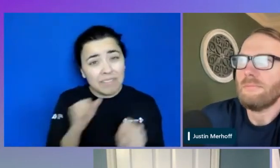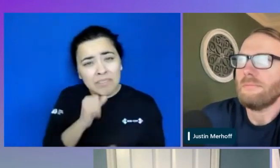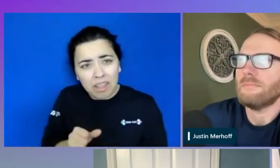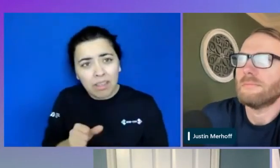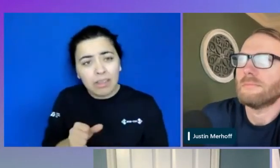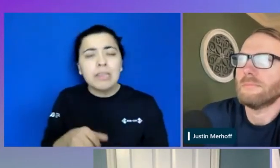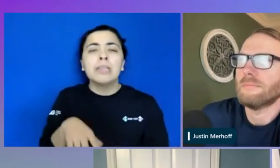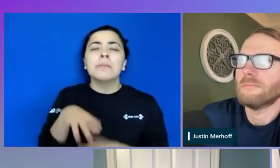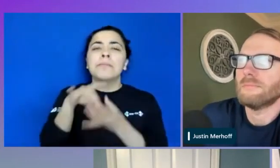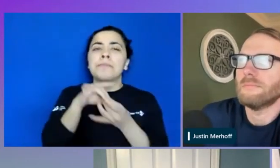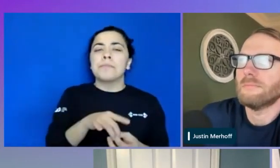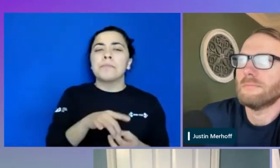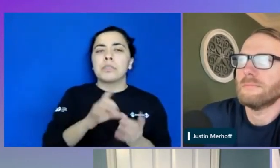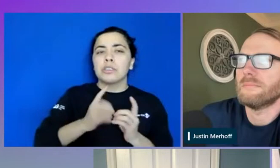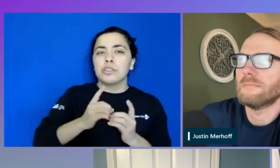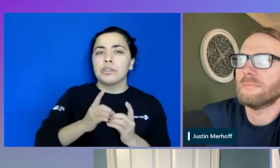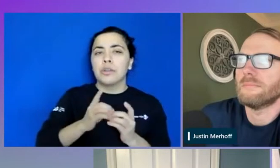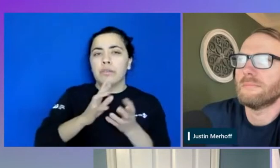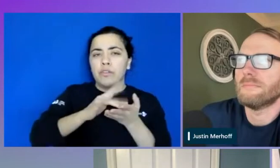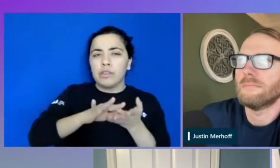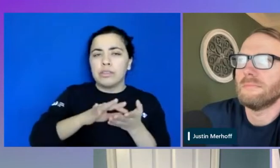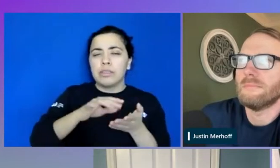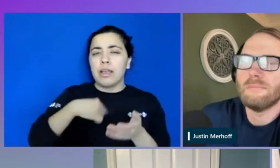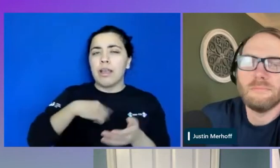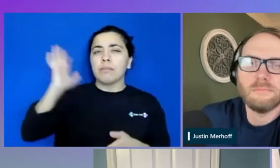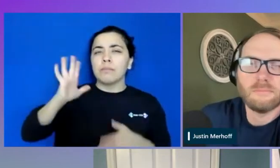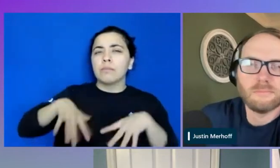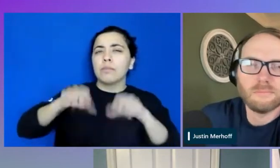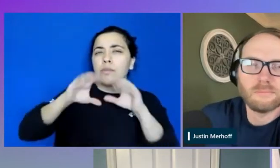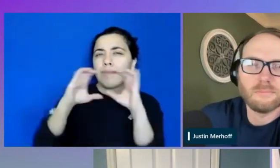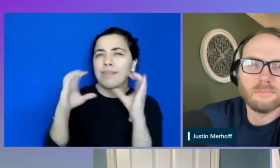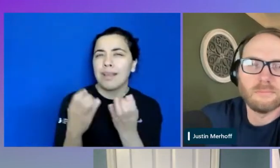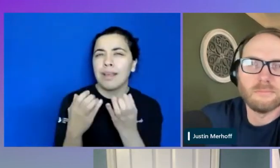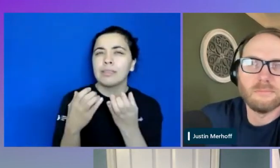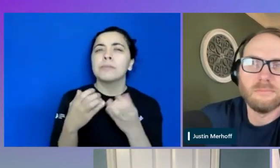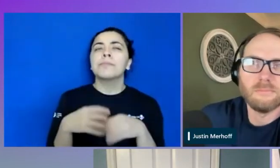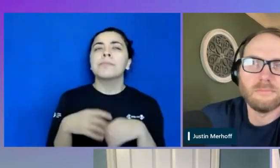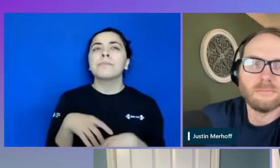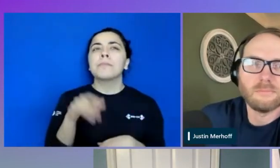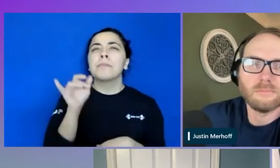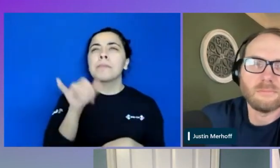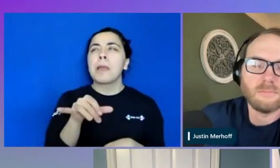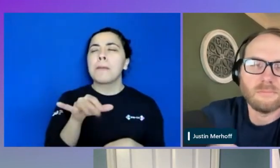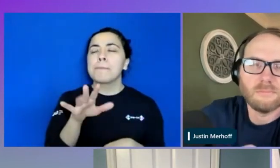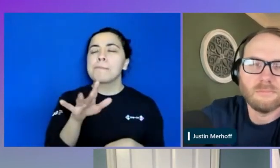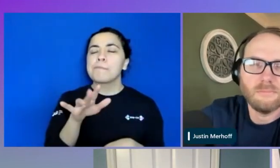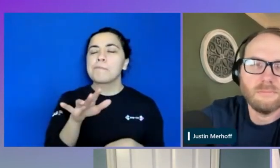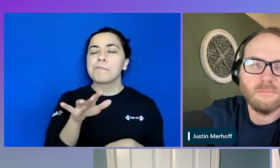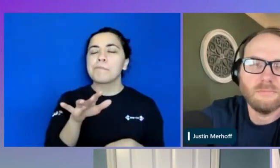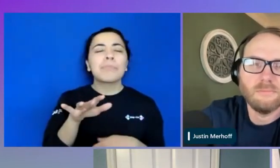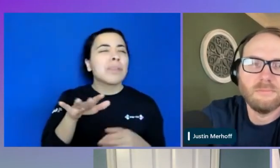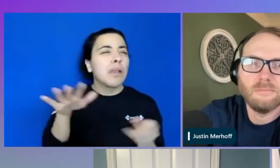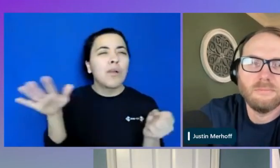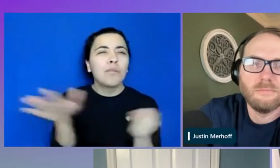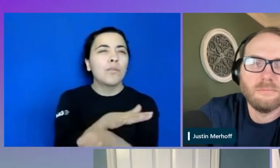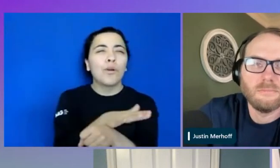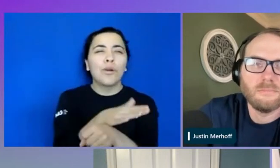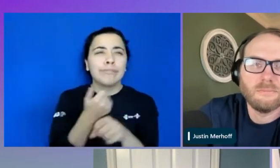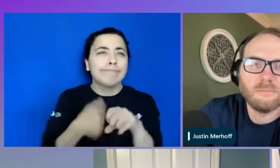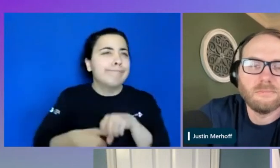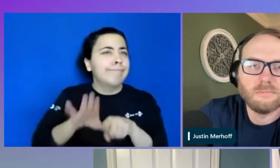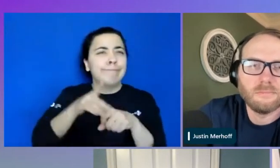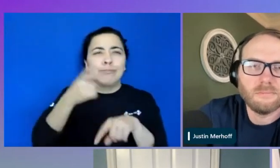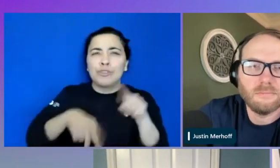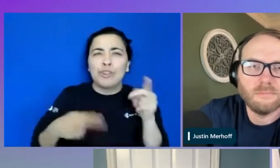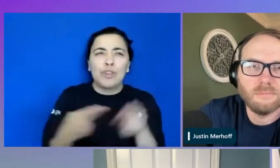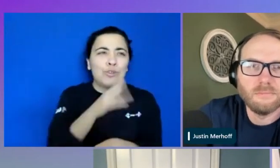forensics, I took a class, so it was a complete inability to use the software to